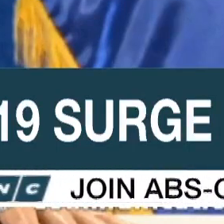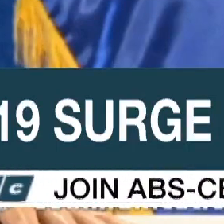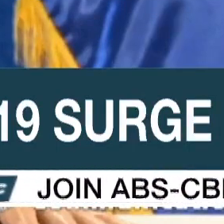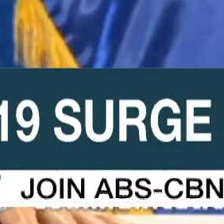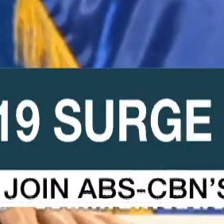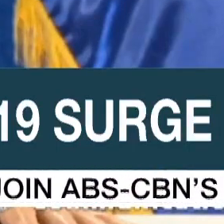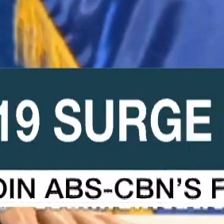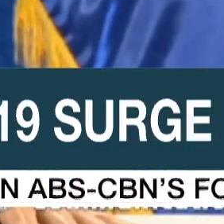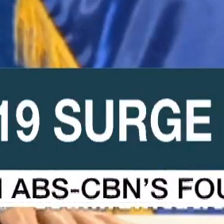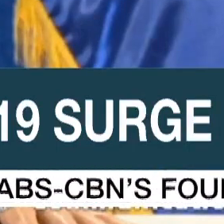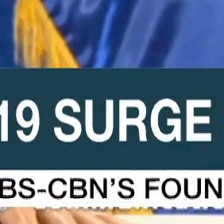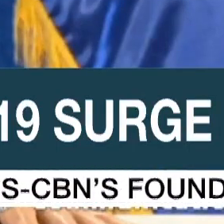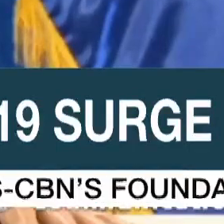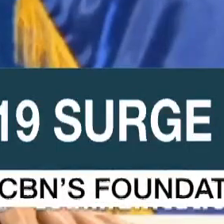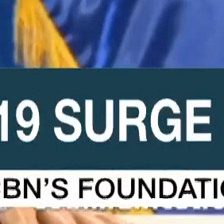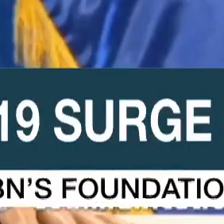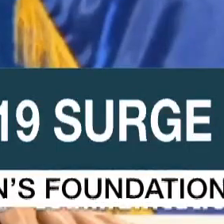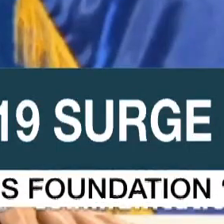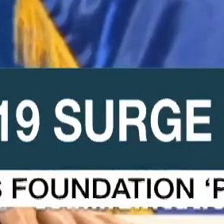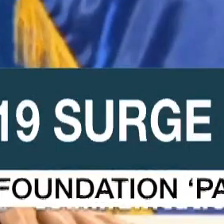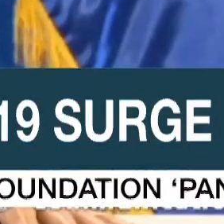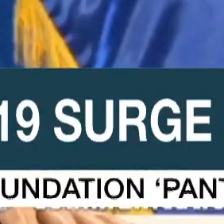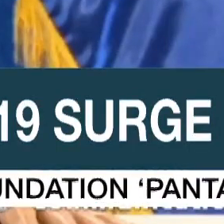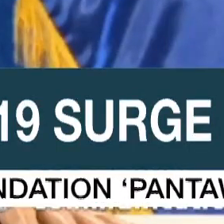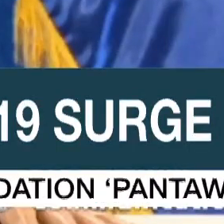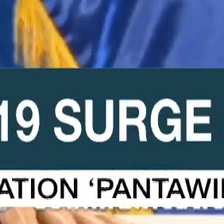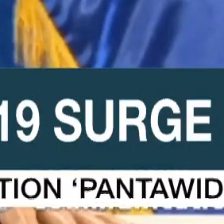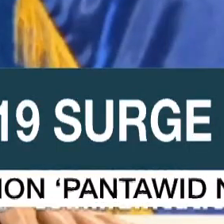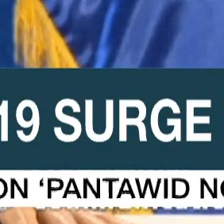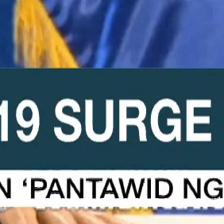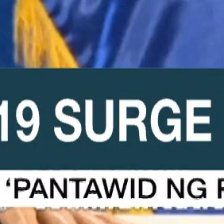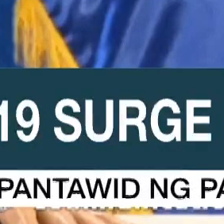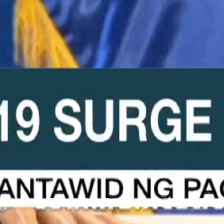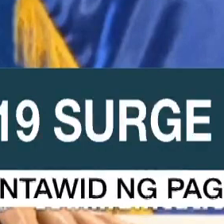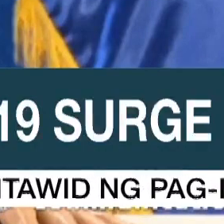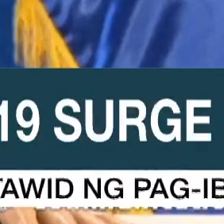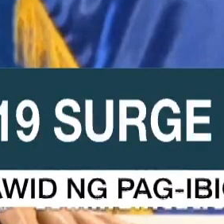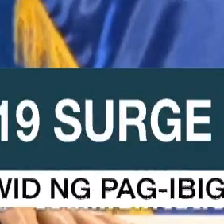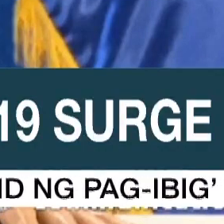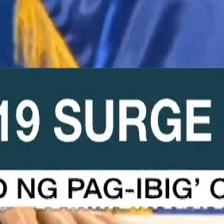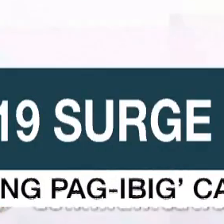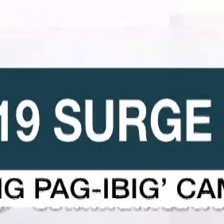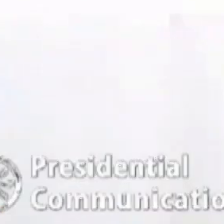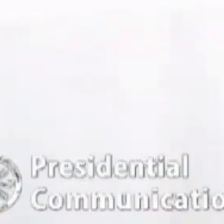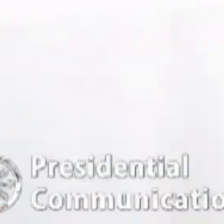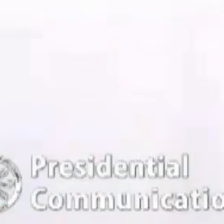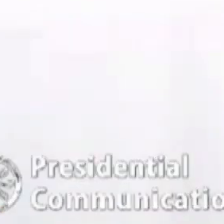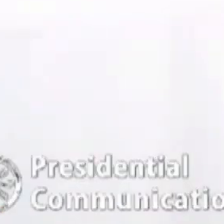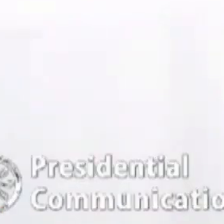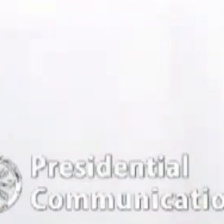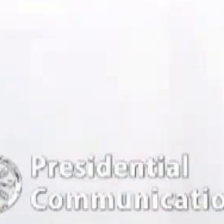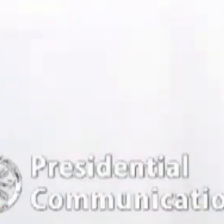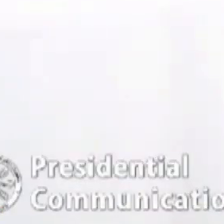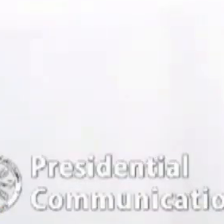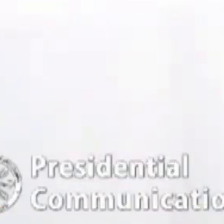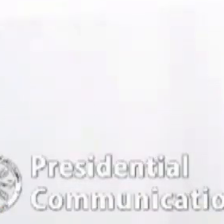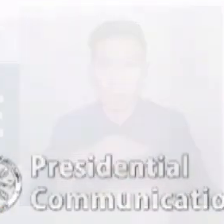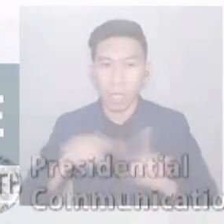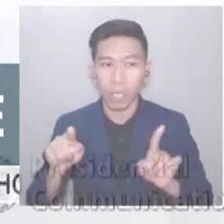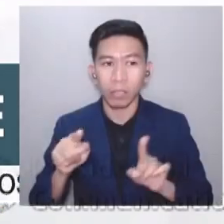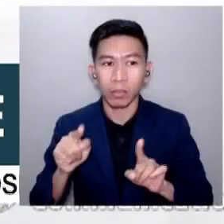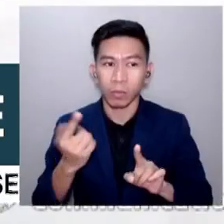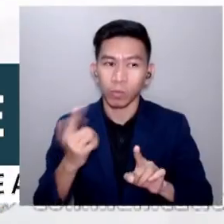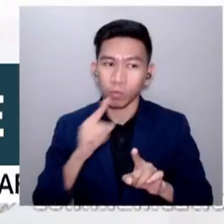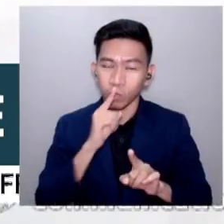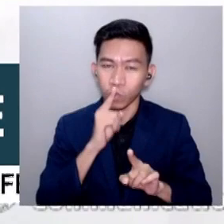original. We have met the challenge with the vaccination. But itong mga variants, and we do not